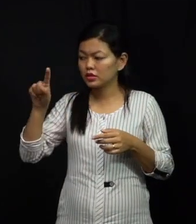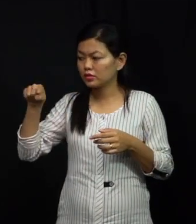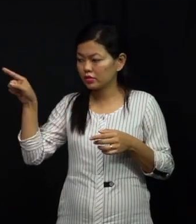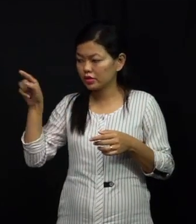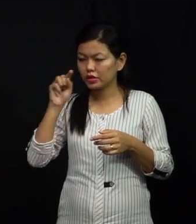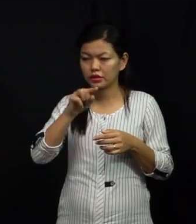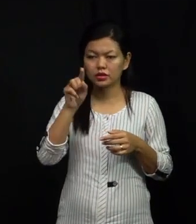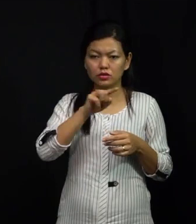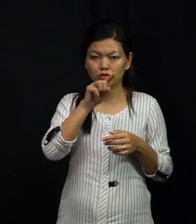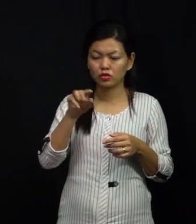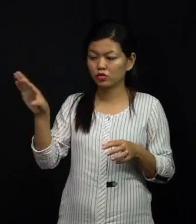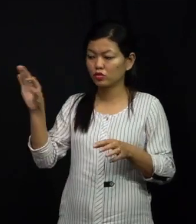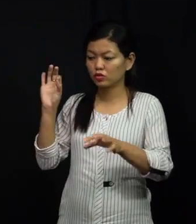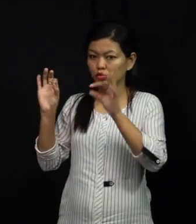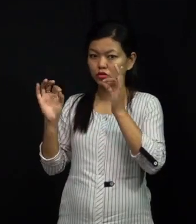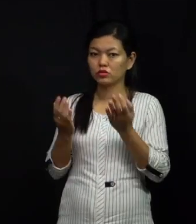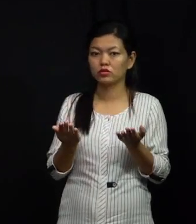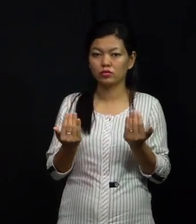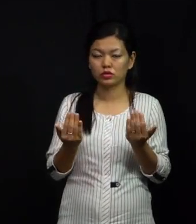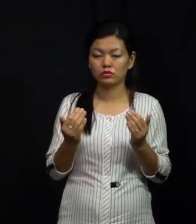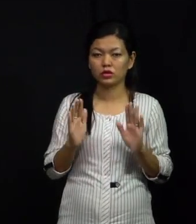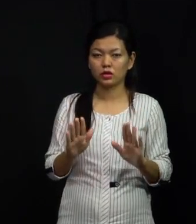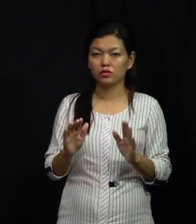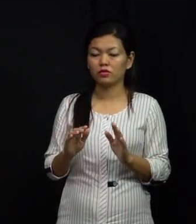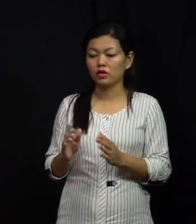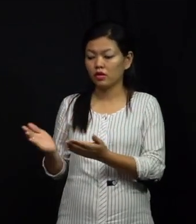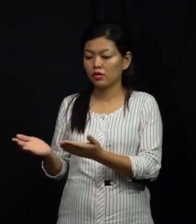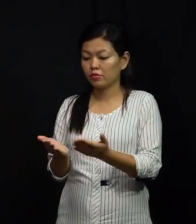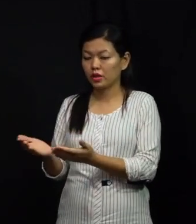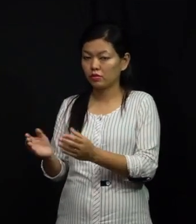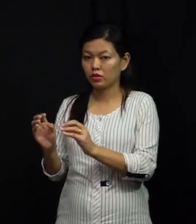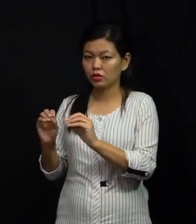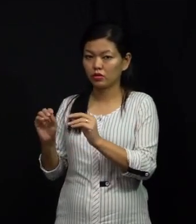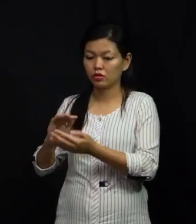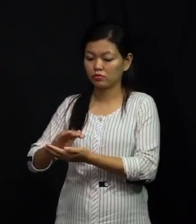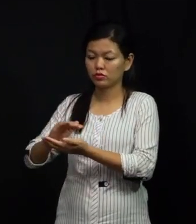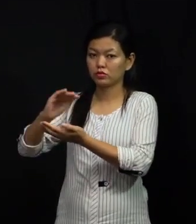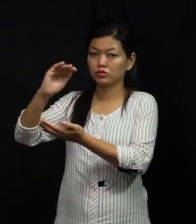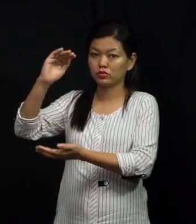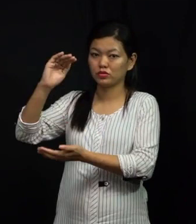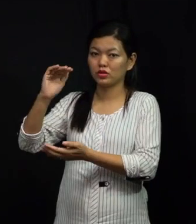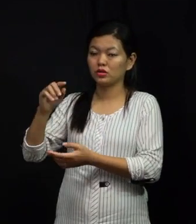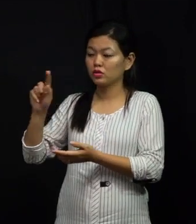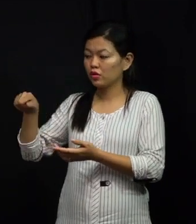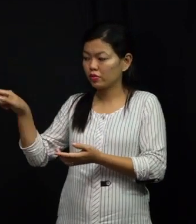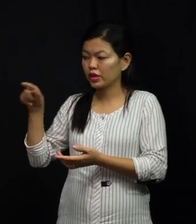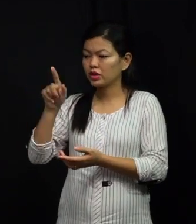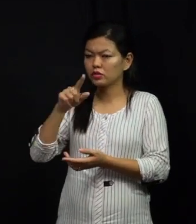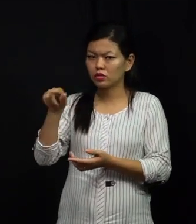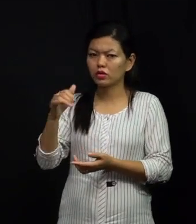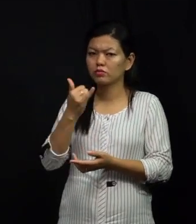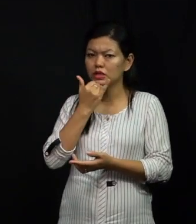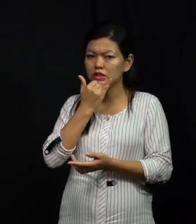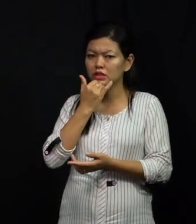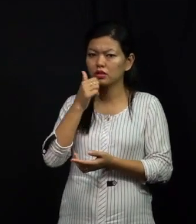doesn't behave like a baby anymore. And then religious and patriotic feelings are also developed. Religion would